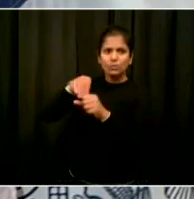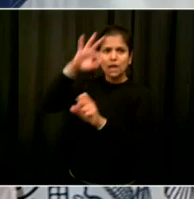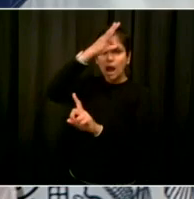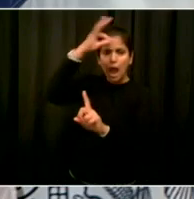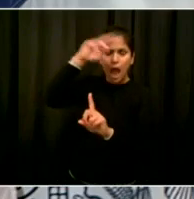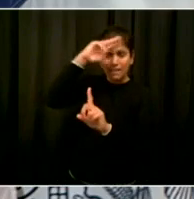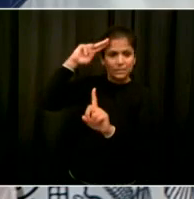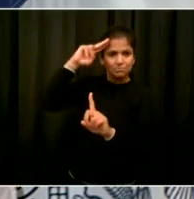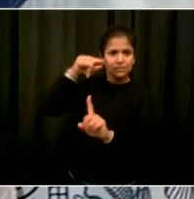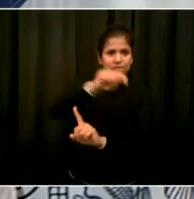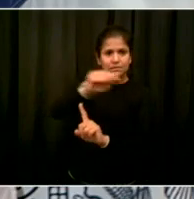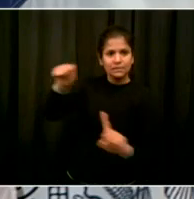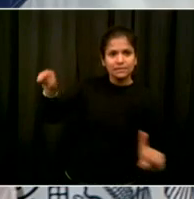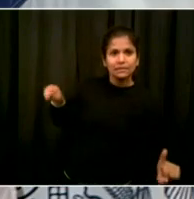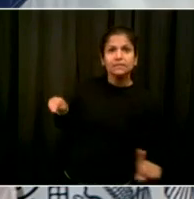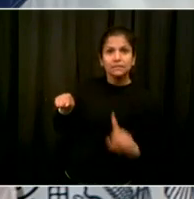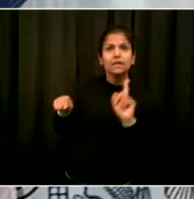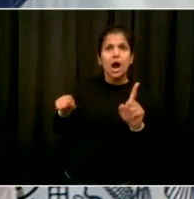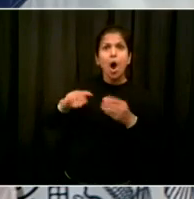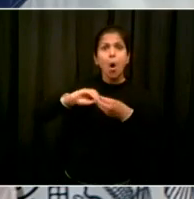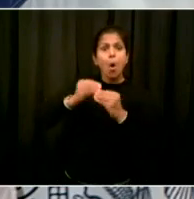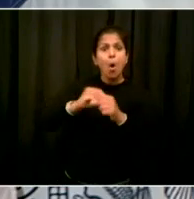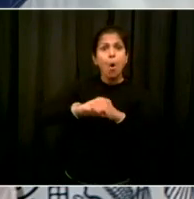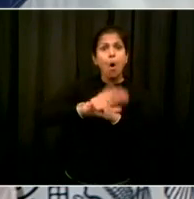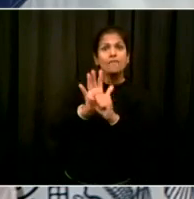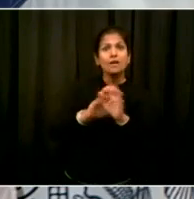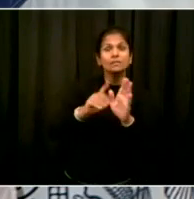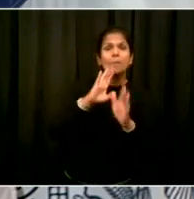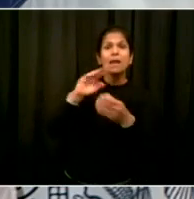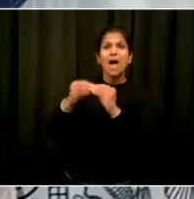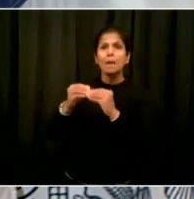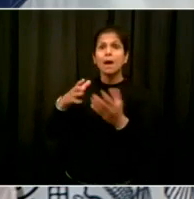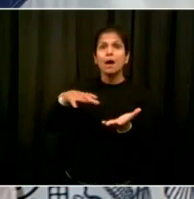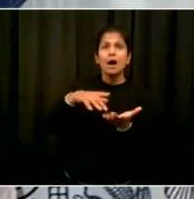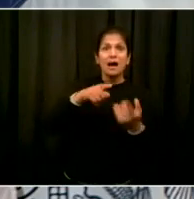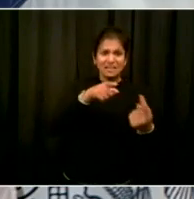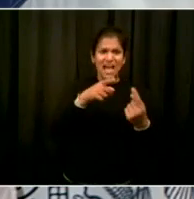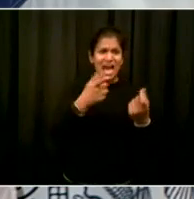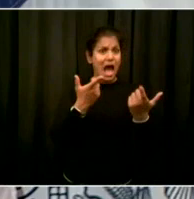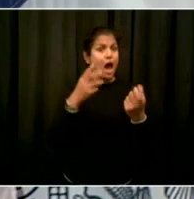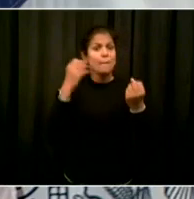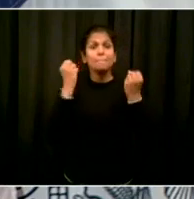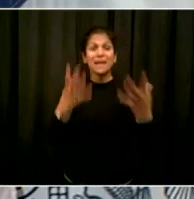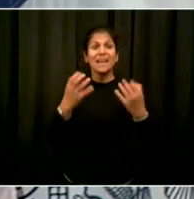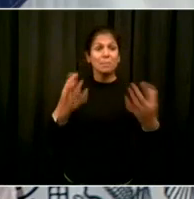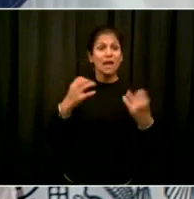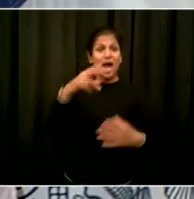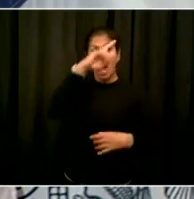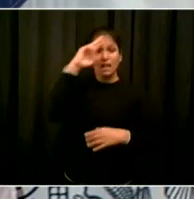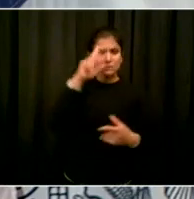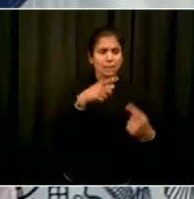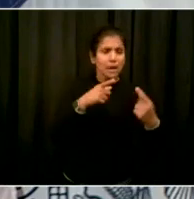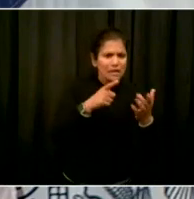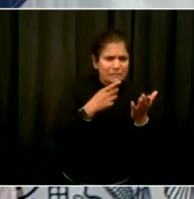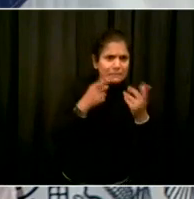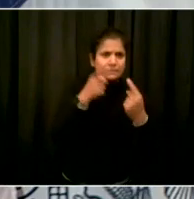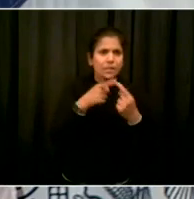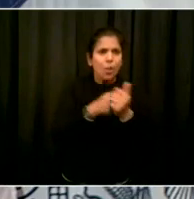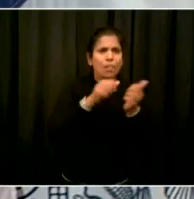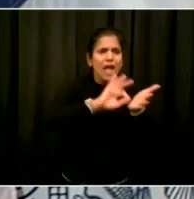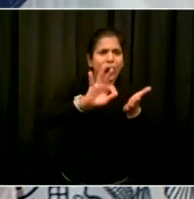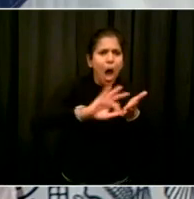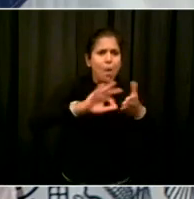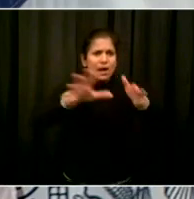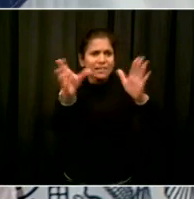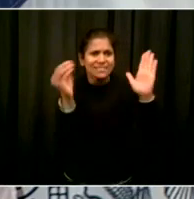God that one has stayed reasonable. But you're exactly right that if